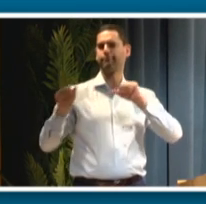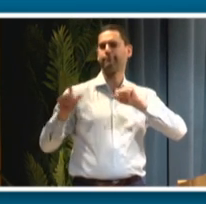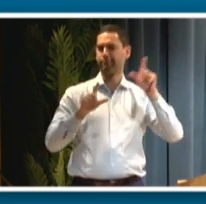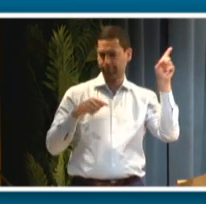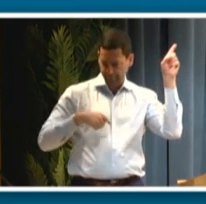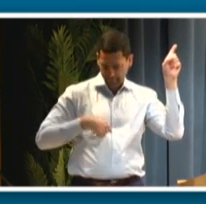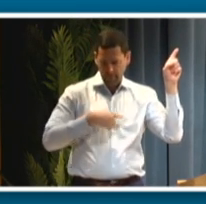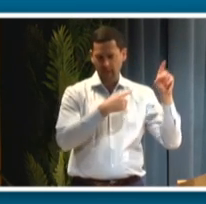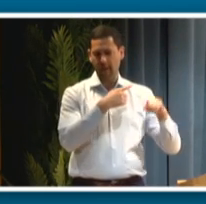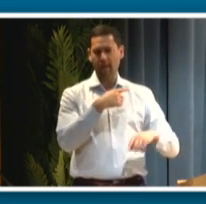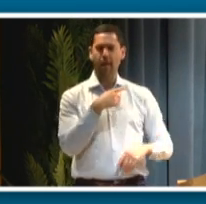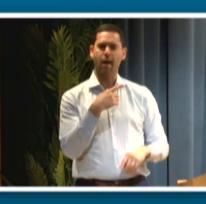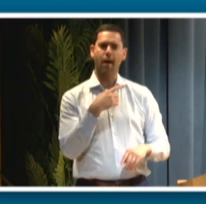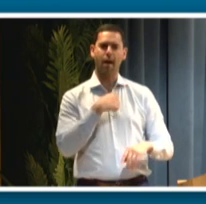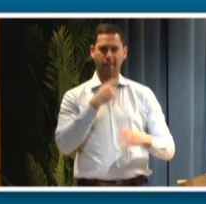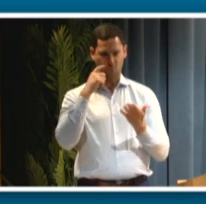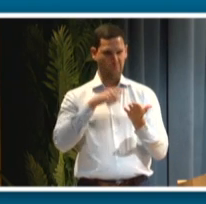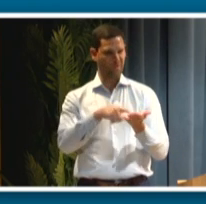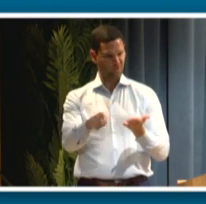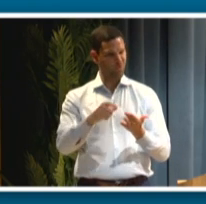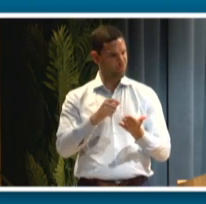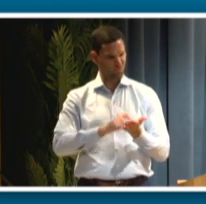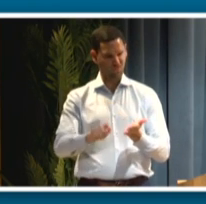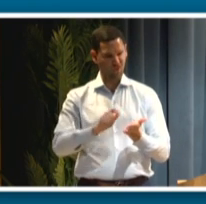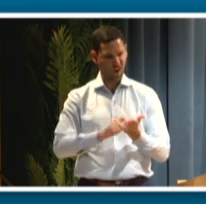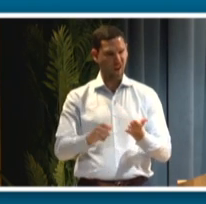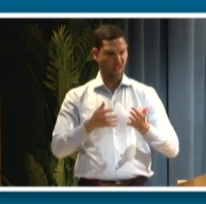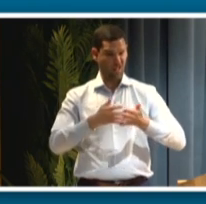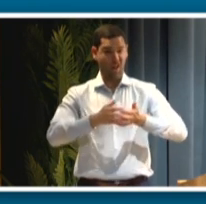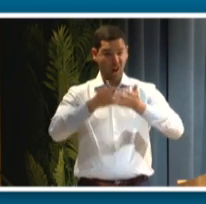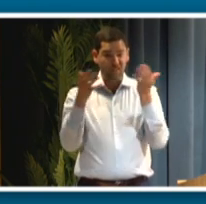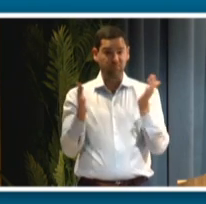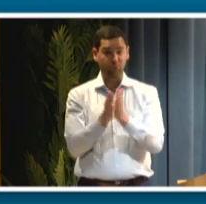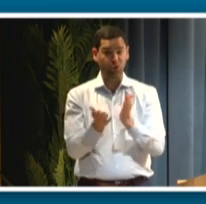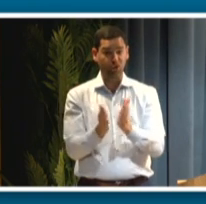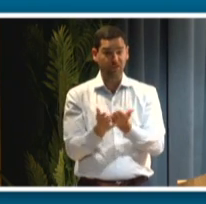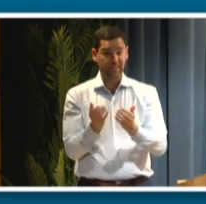of producing a lot of books every year.